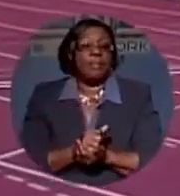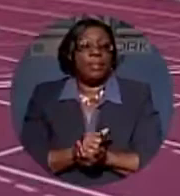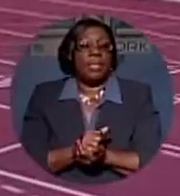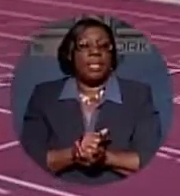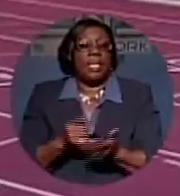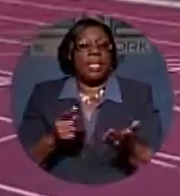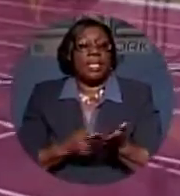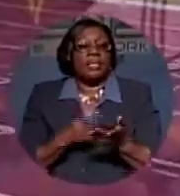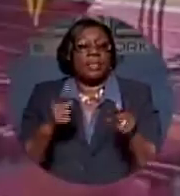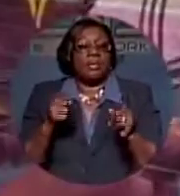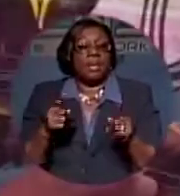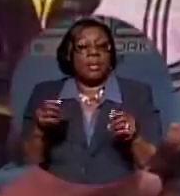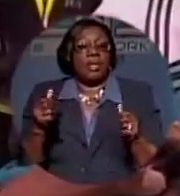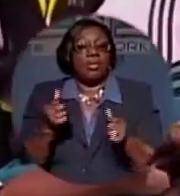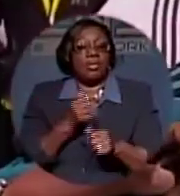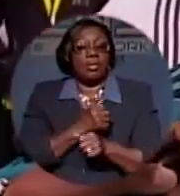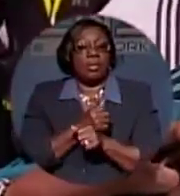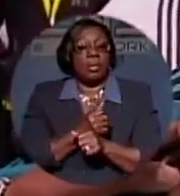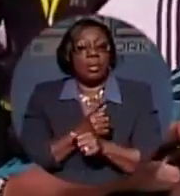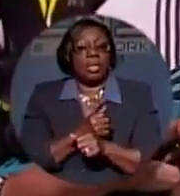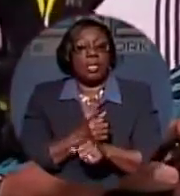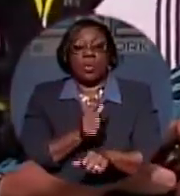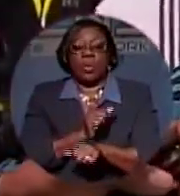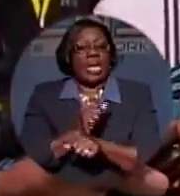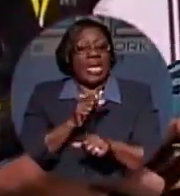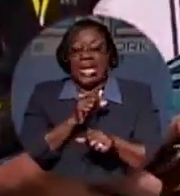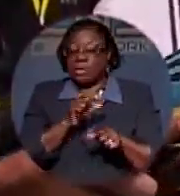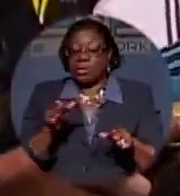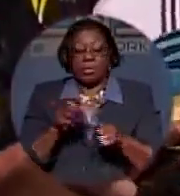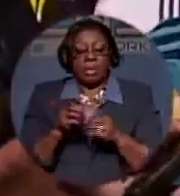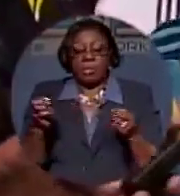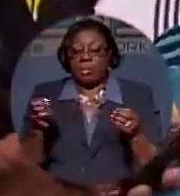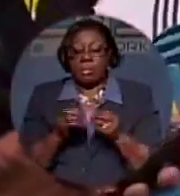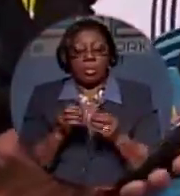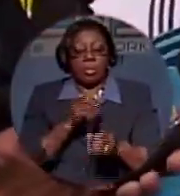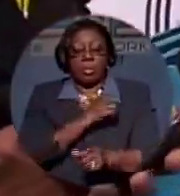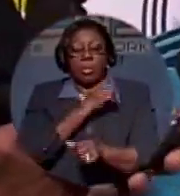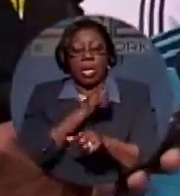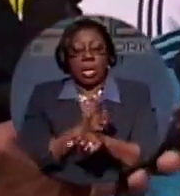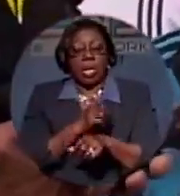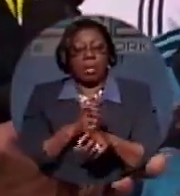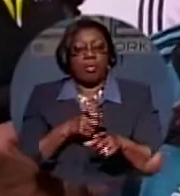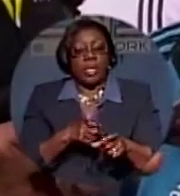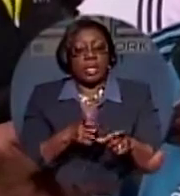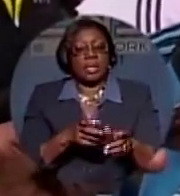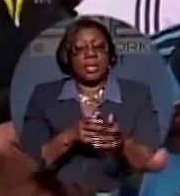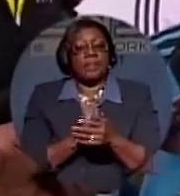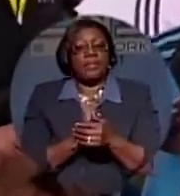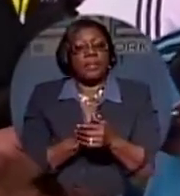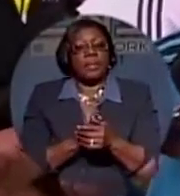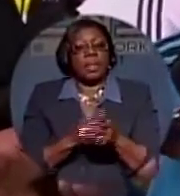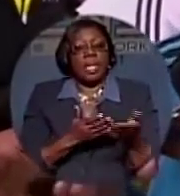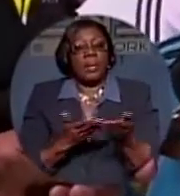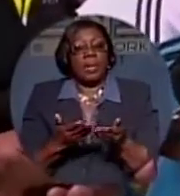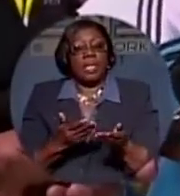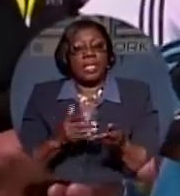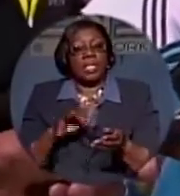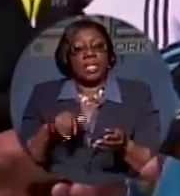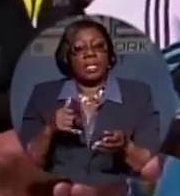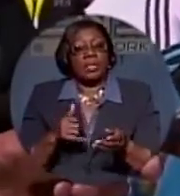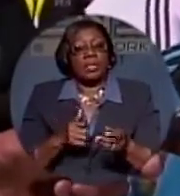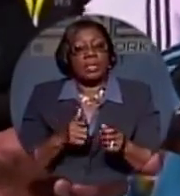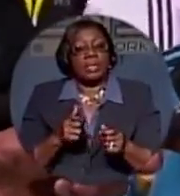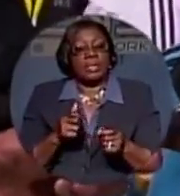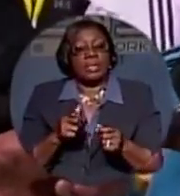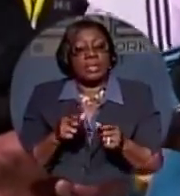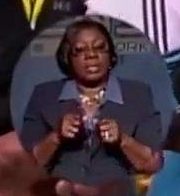is very strong with today, so I had to work extra on the 3,000 meters. I tried to tuck in with the pack. I wanted just to stay in